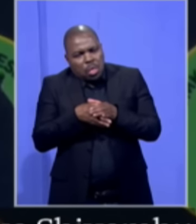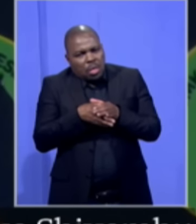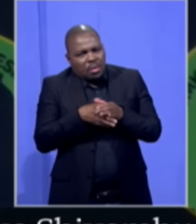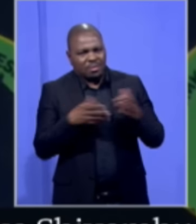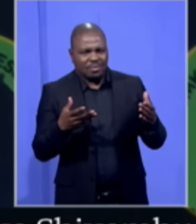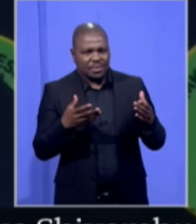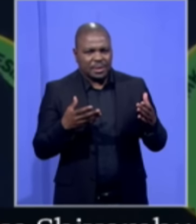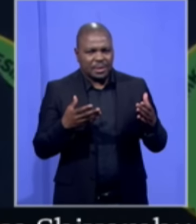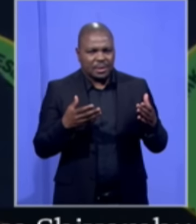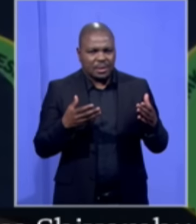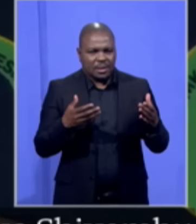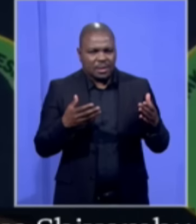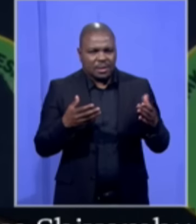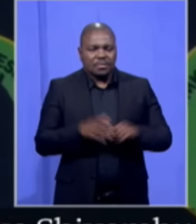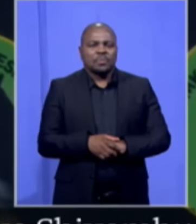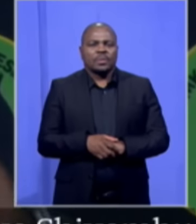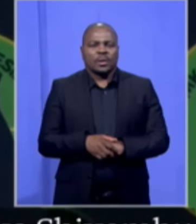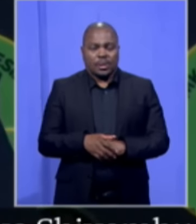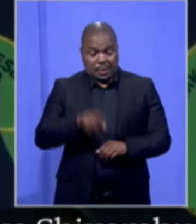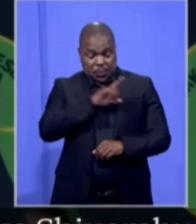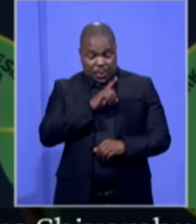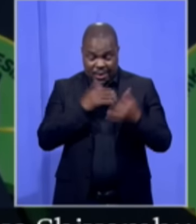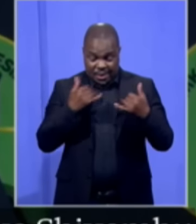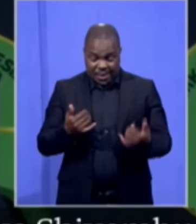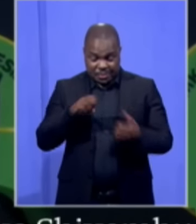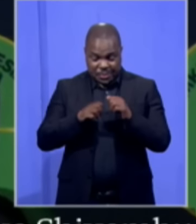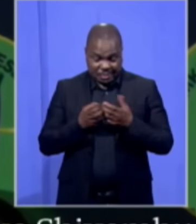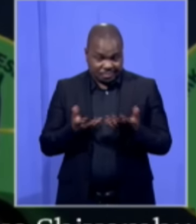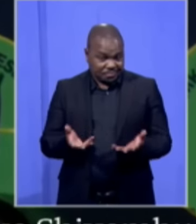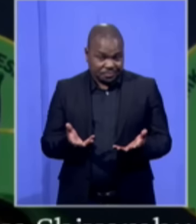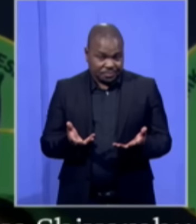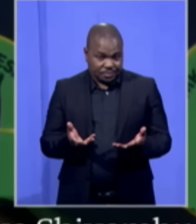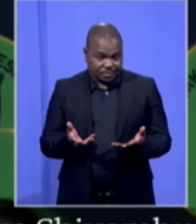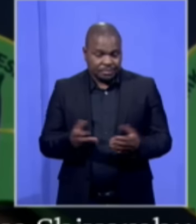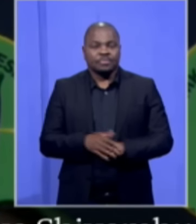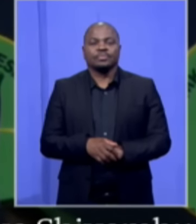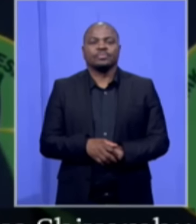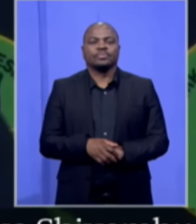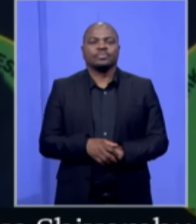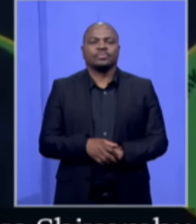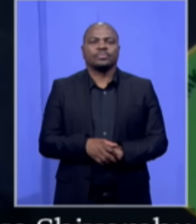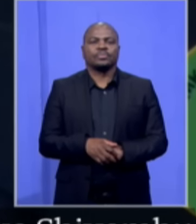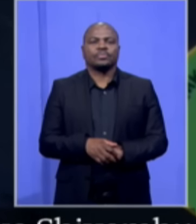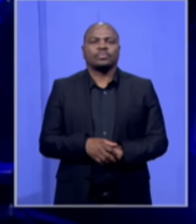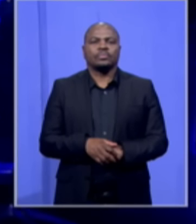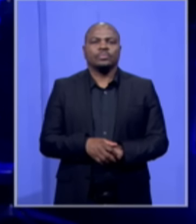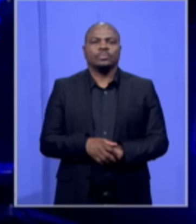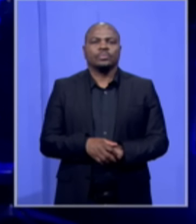That is why we are in the situation that we are in.